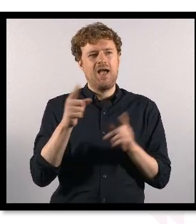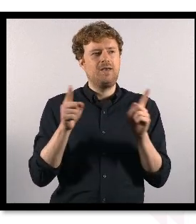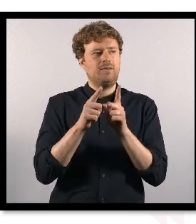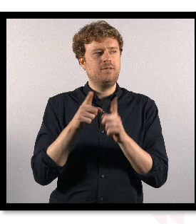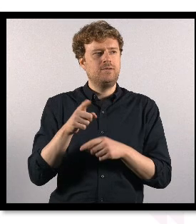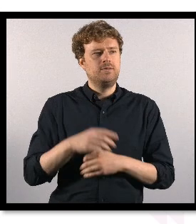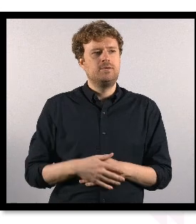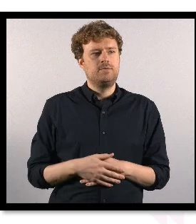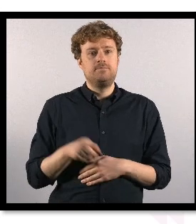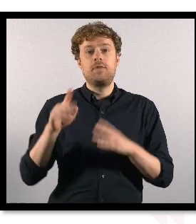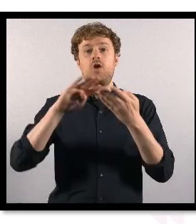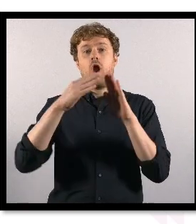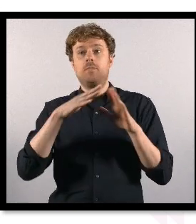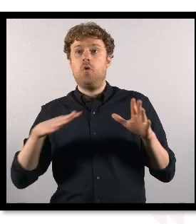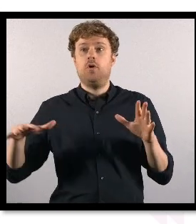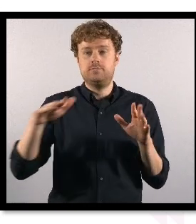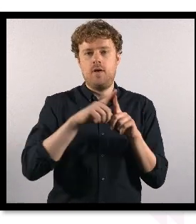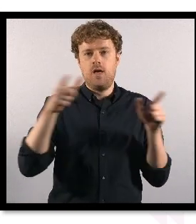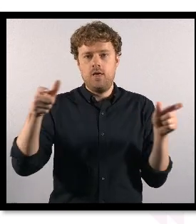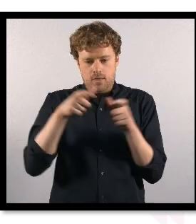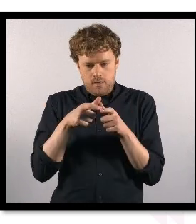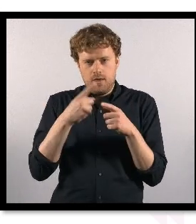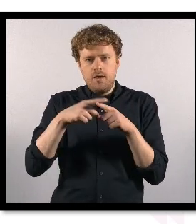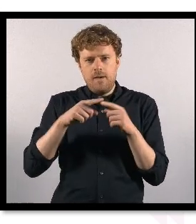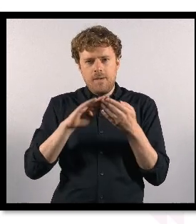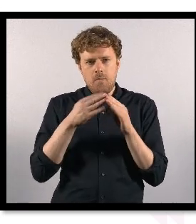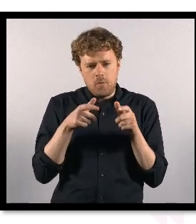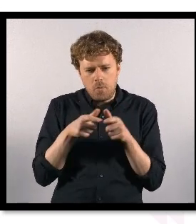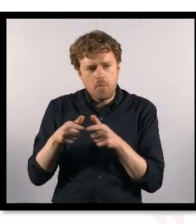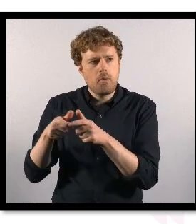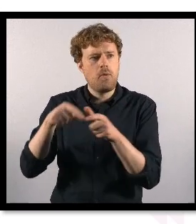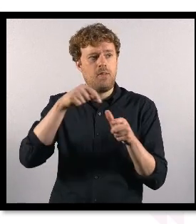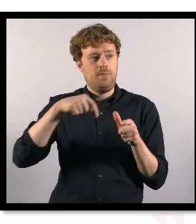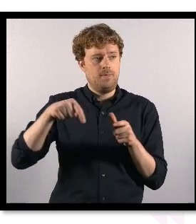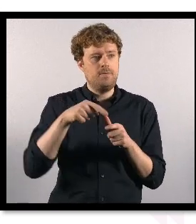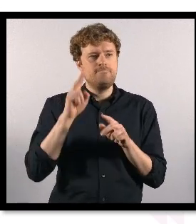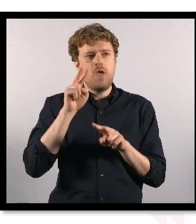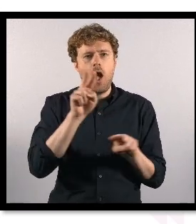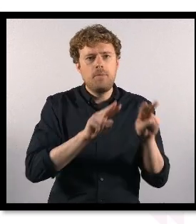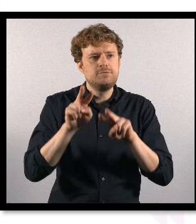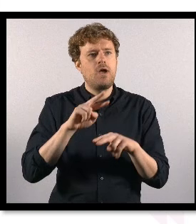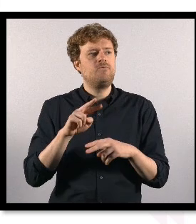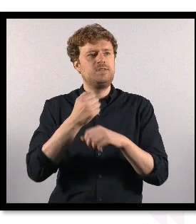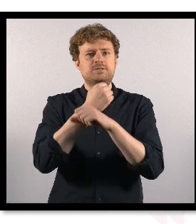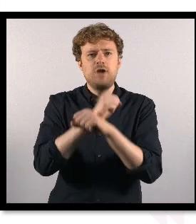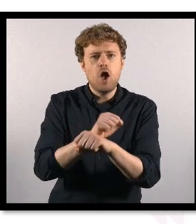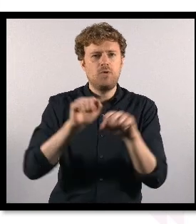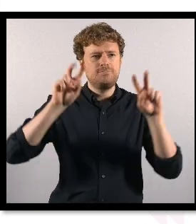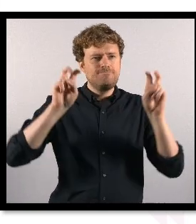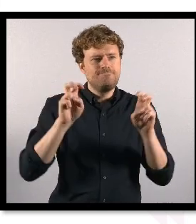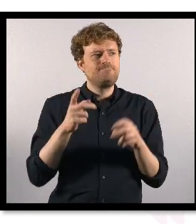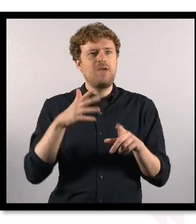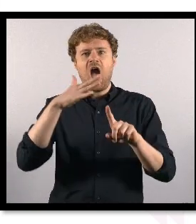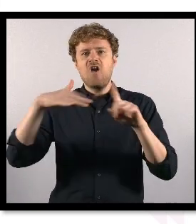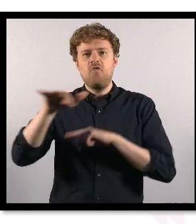community, and providing guidance for projects during projects moving level. However, over the time, we have noticed that the tags are not